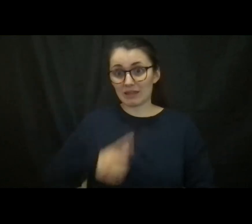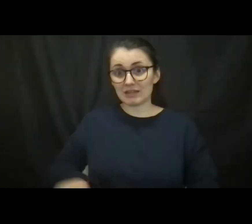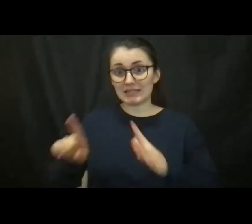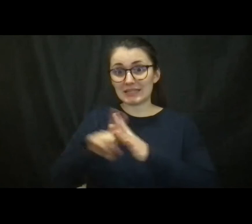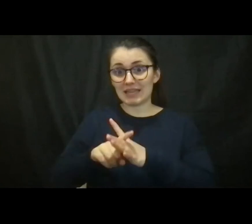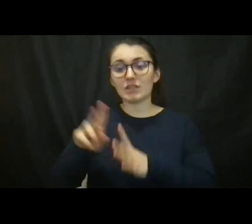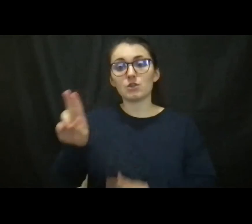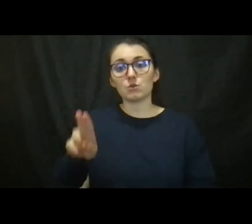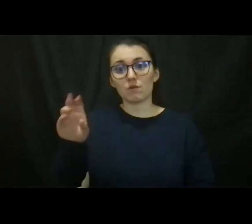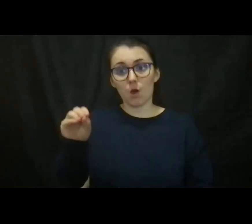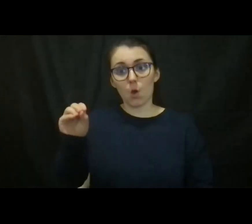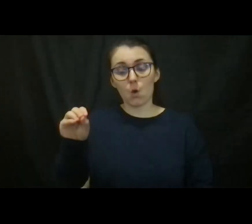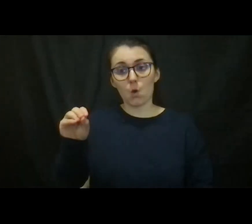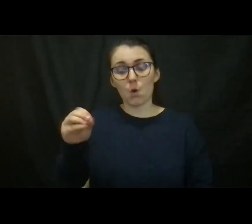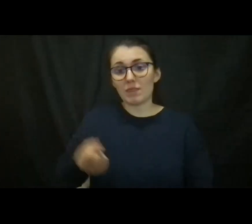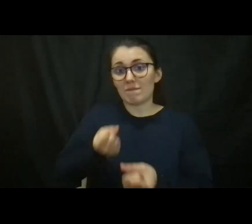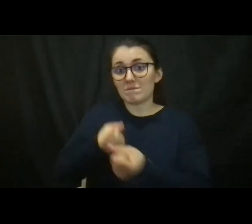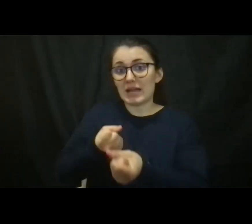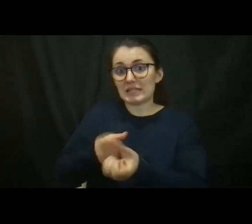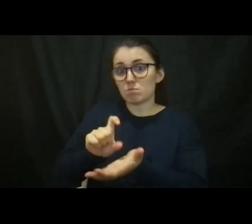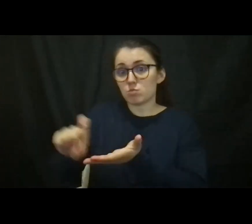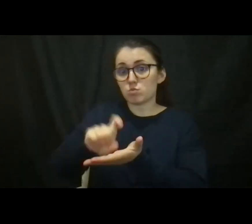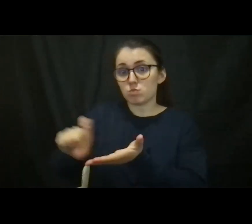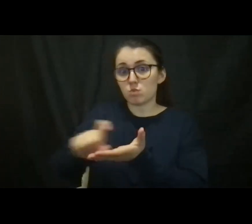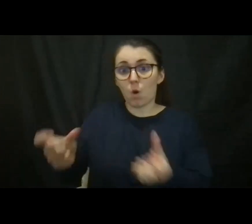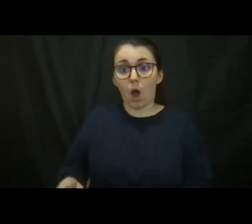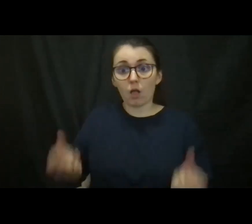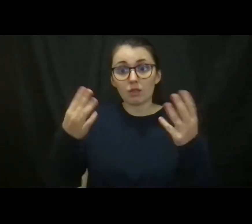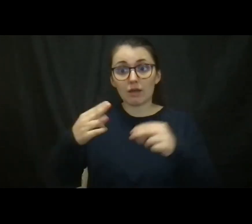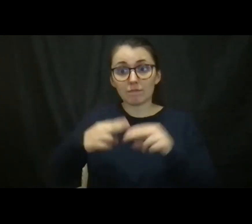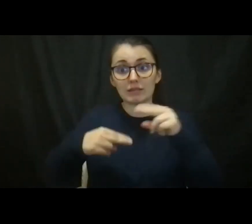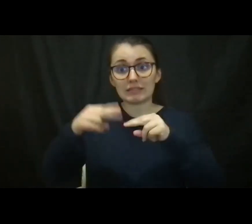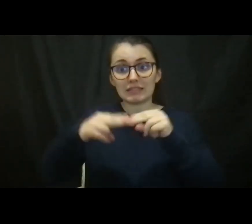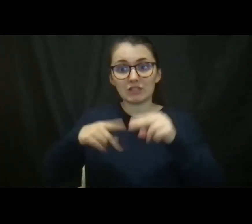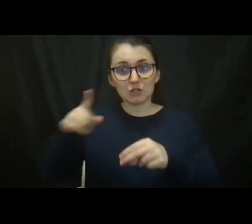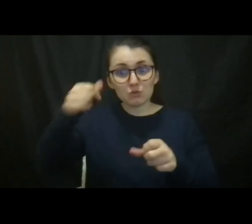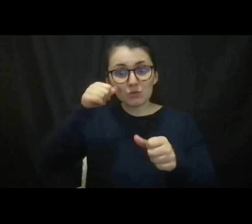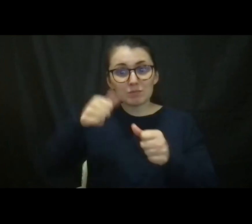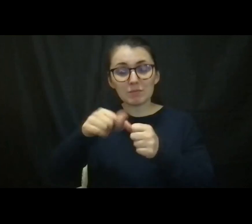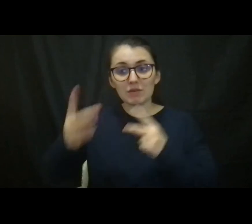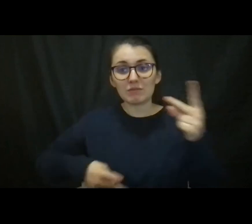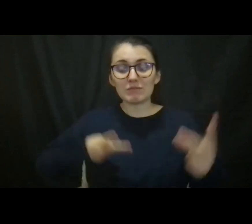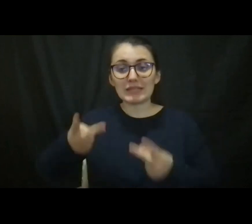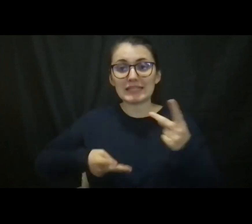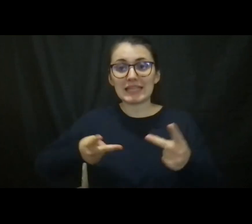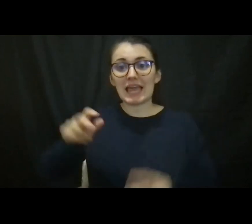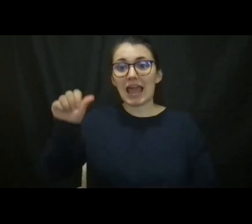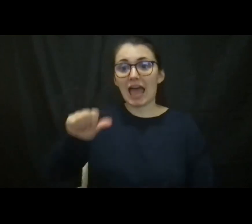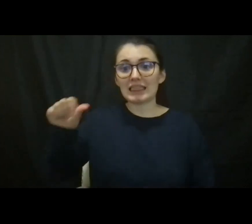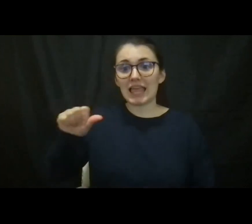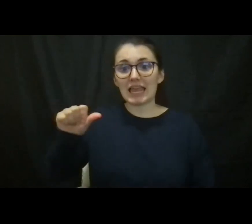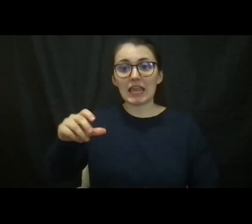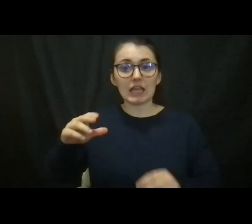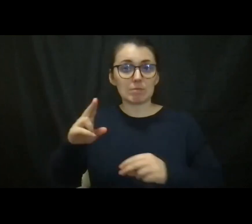Oregon, and they've funded a lot of the buildings. Do you remember when we went to go visit the athletic facility on Oregon